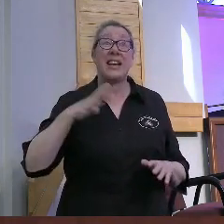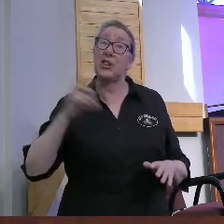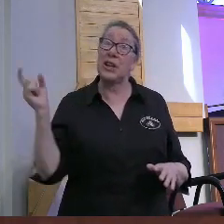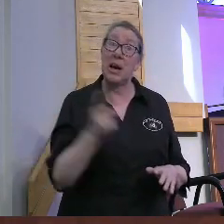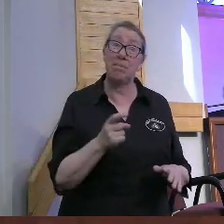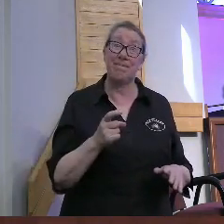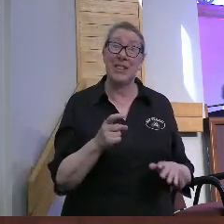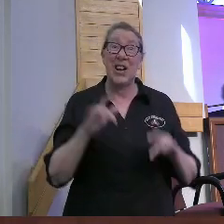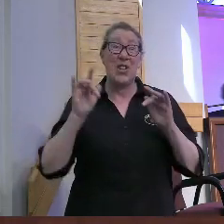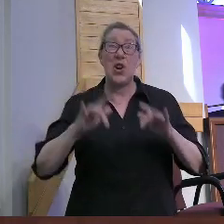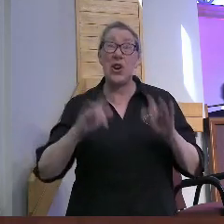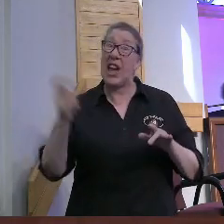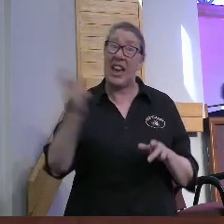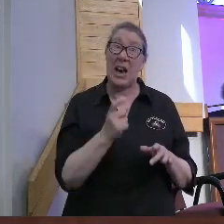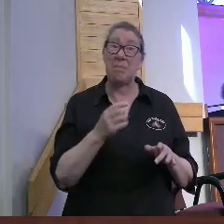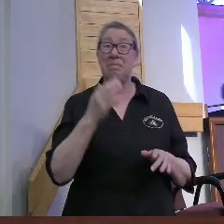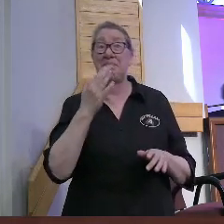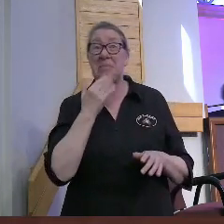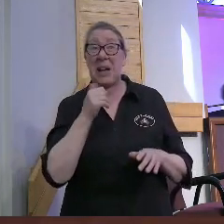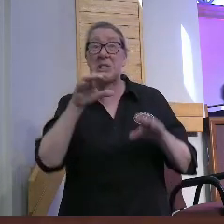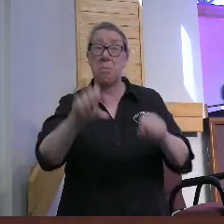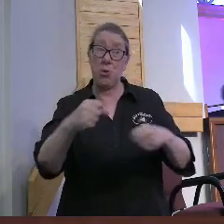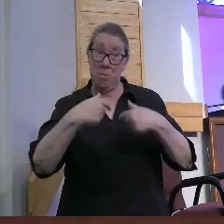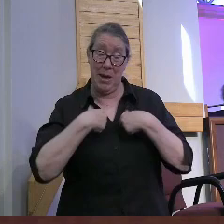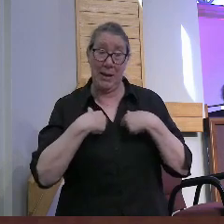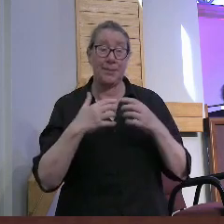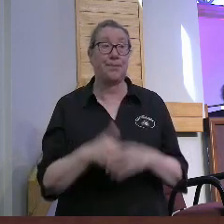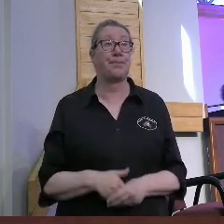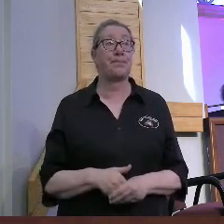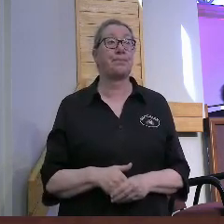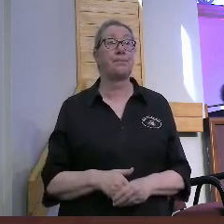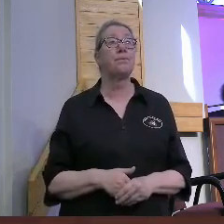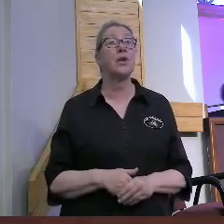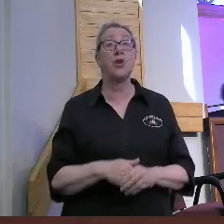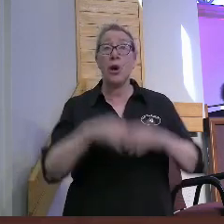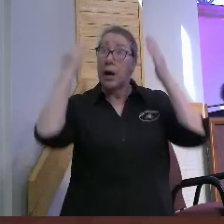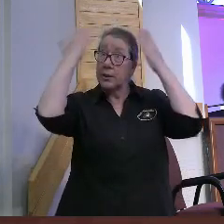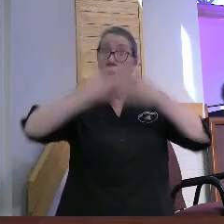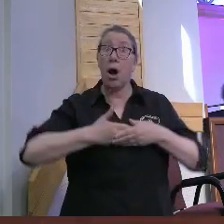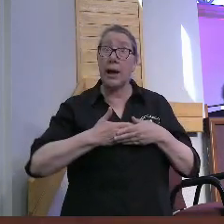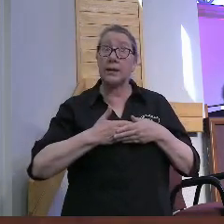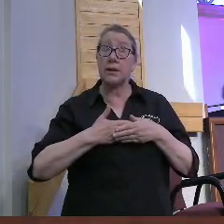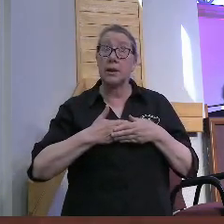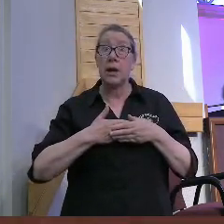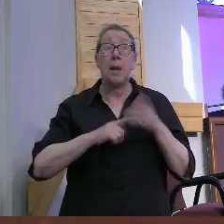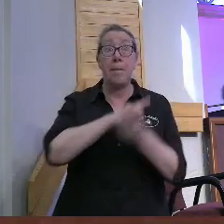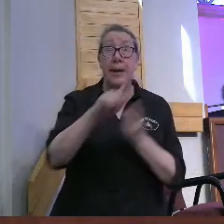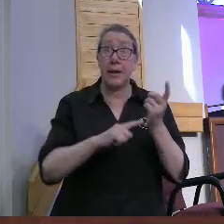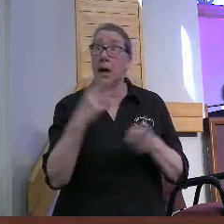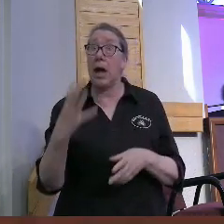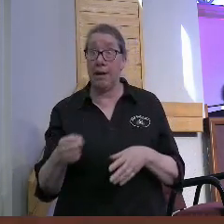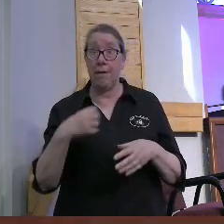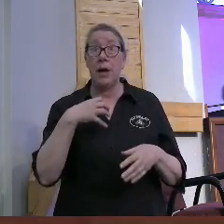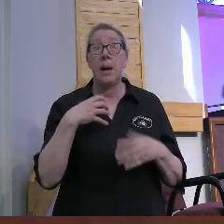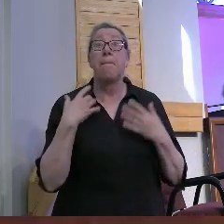there's still some seats in tonight's service, so you'll be able to avail yourself of that to be able to be in church. There's something about being here, amen,